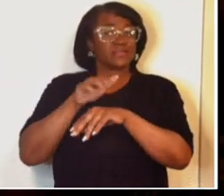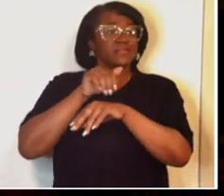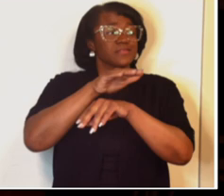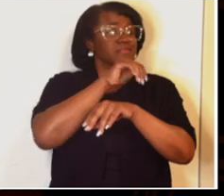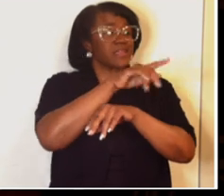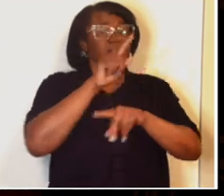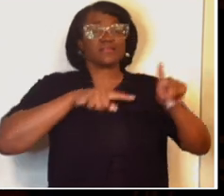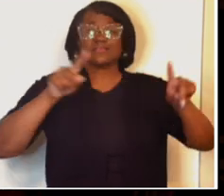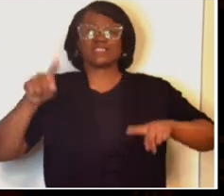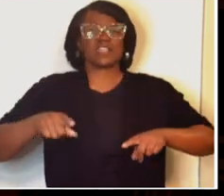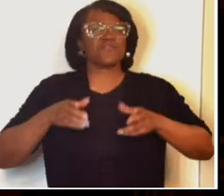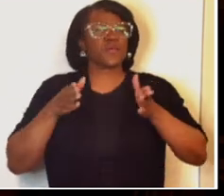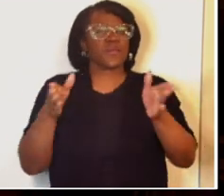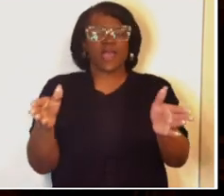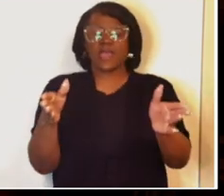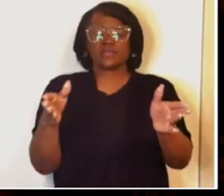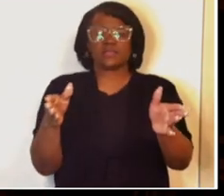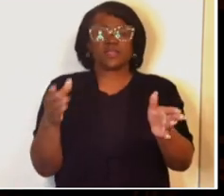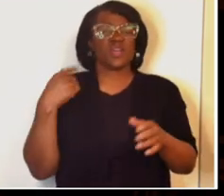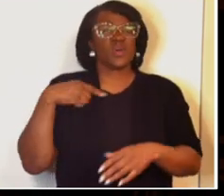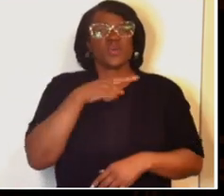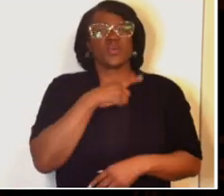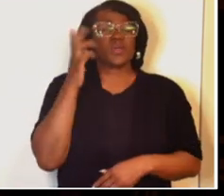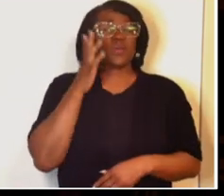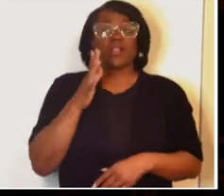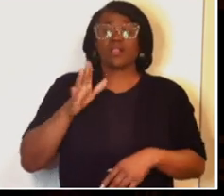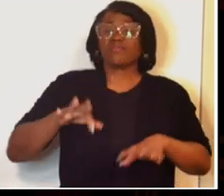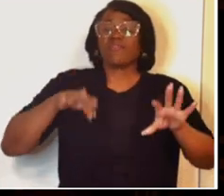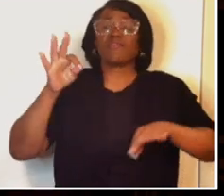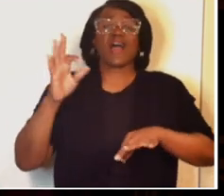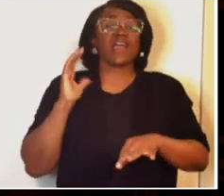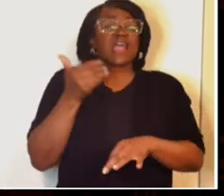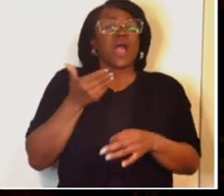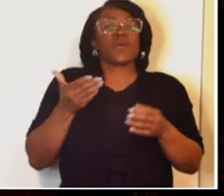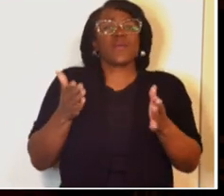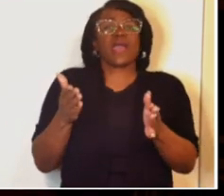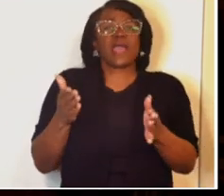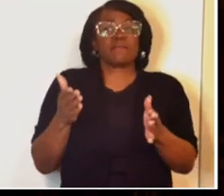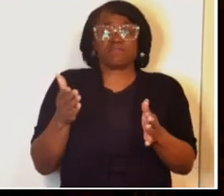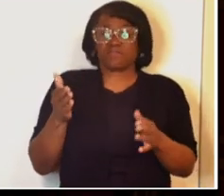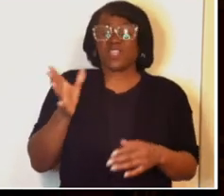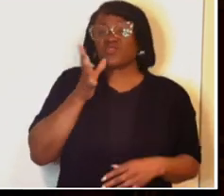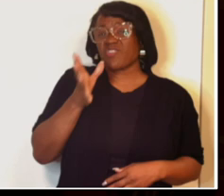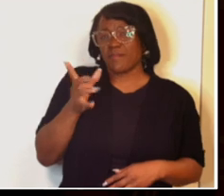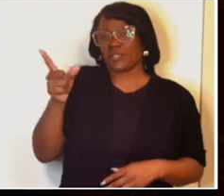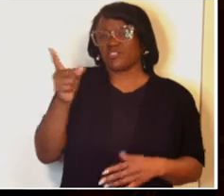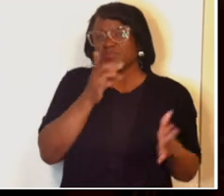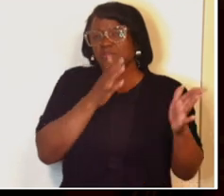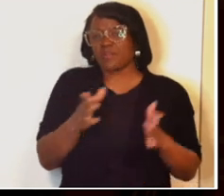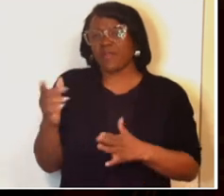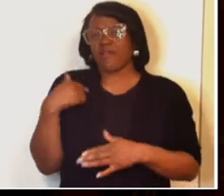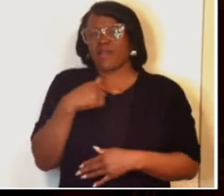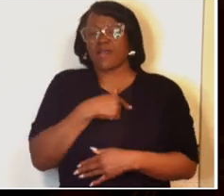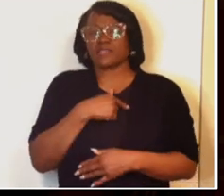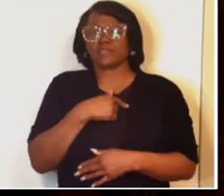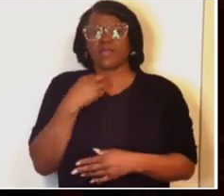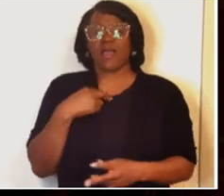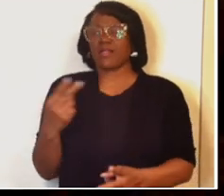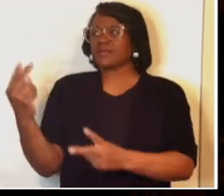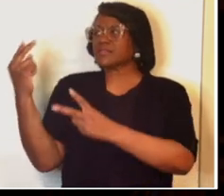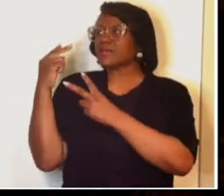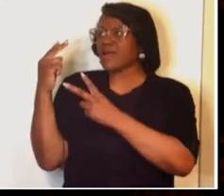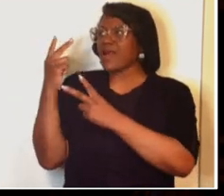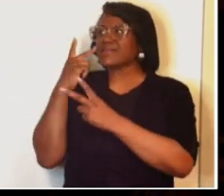day to navigate and find our way. You've been preparing us. I reflect and see everything so vividly. My eyes